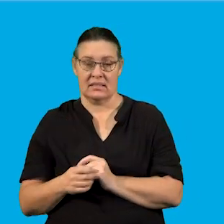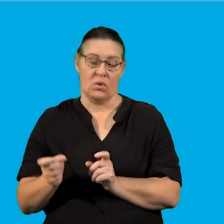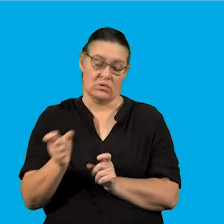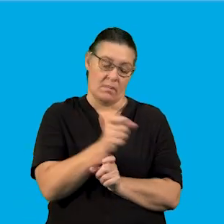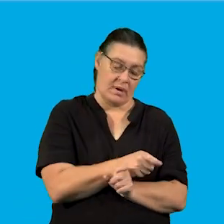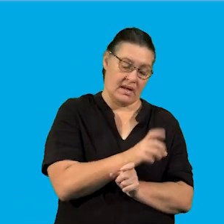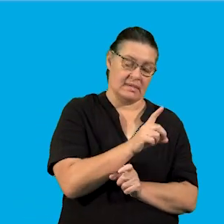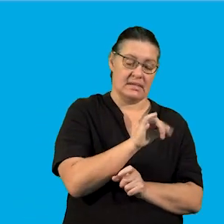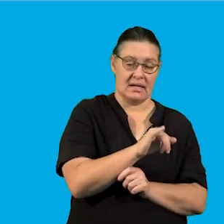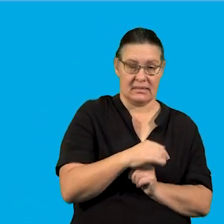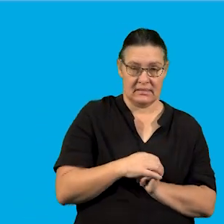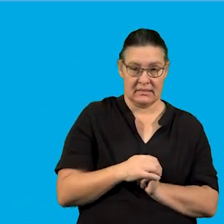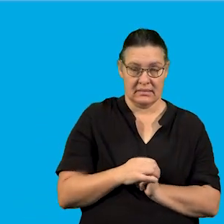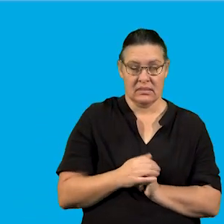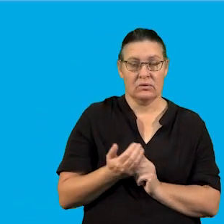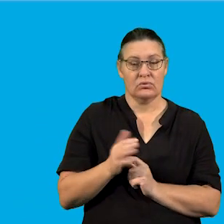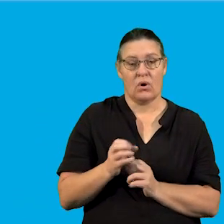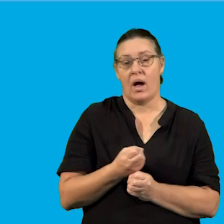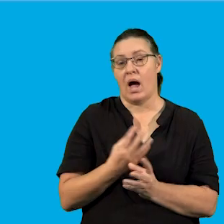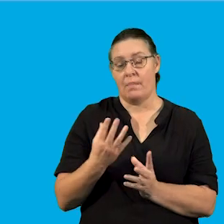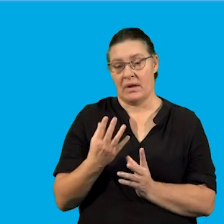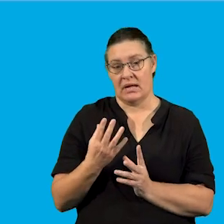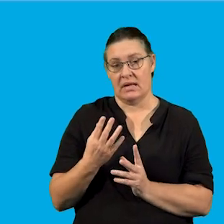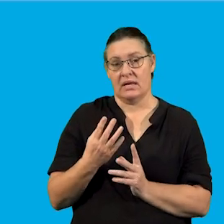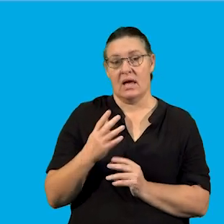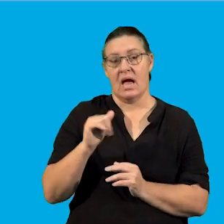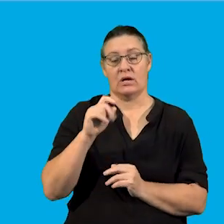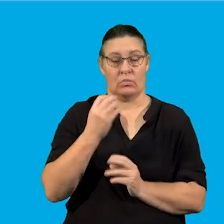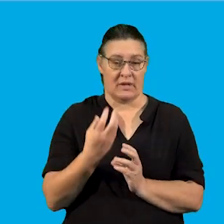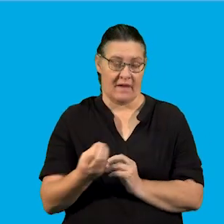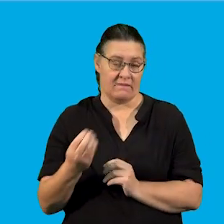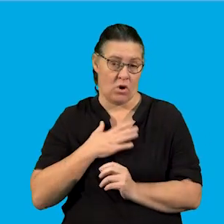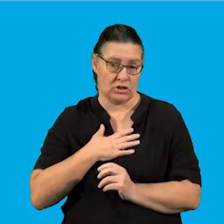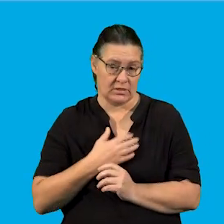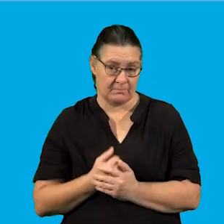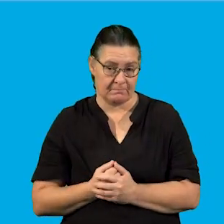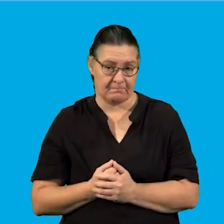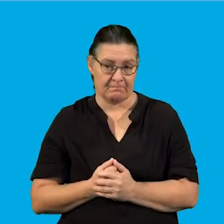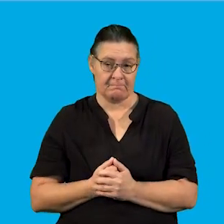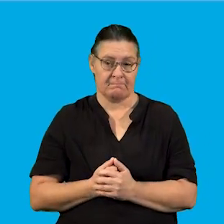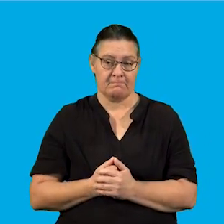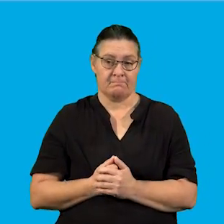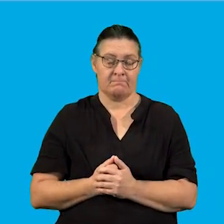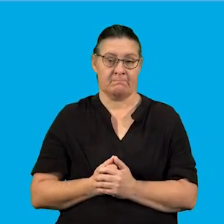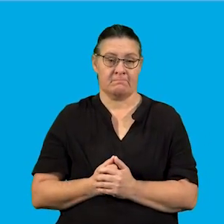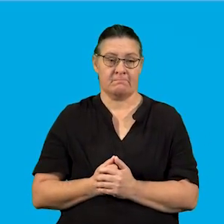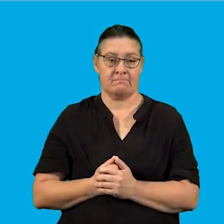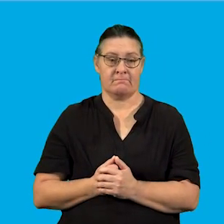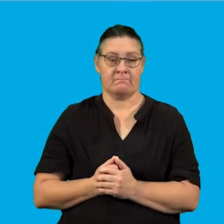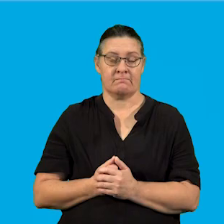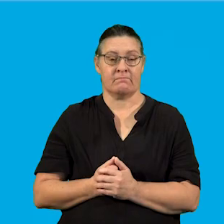IDE and then also the prefix to show how many atoms of that oxygens do we have.